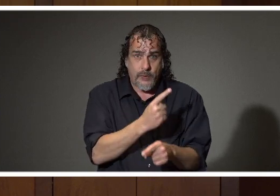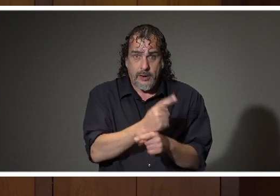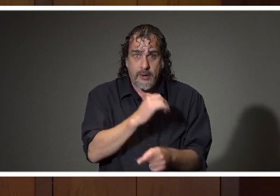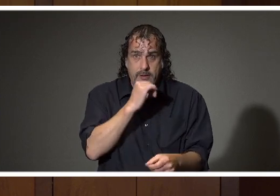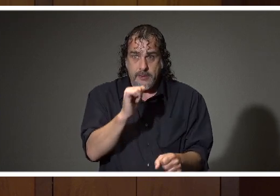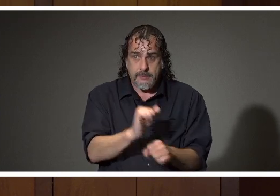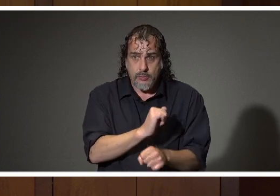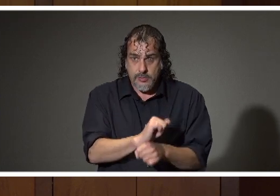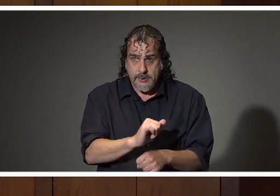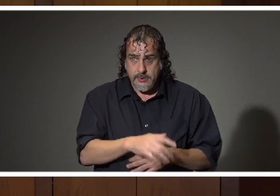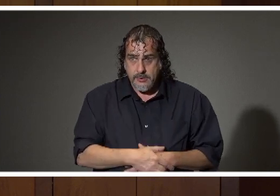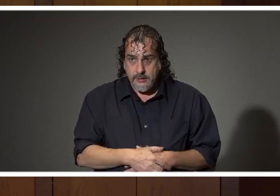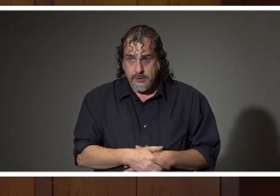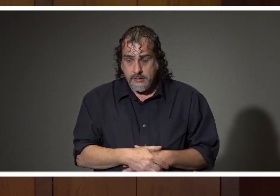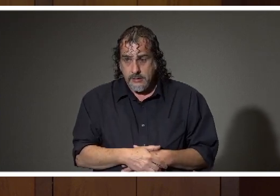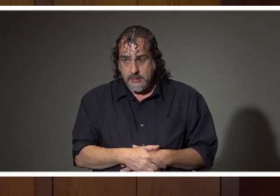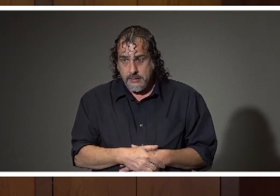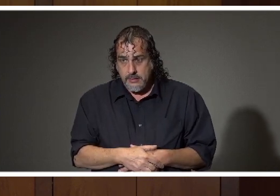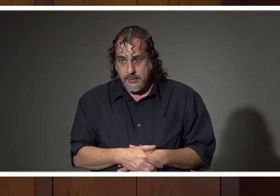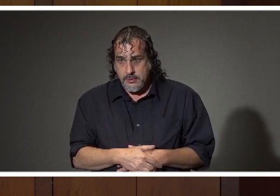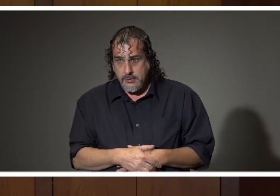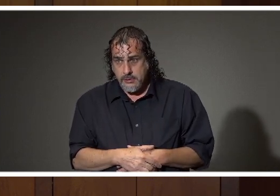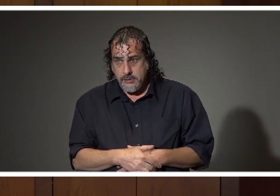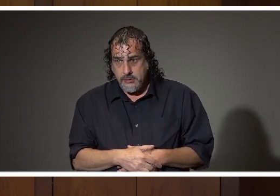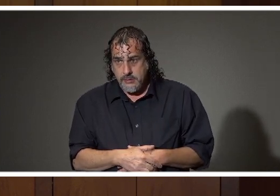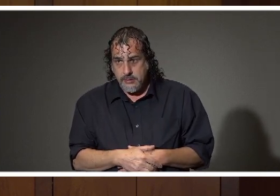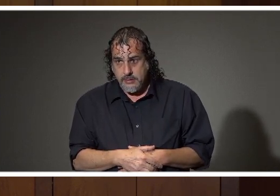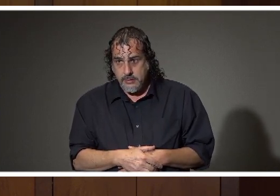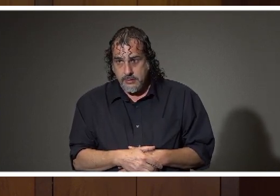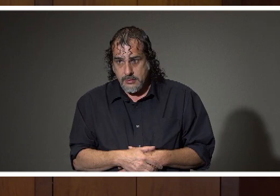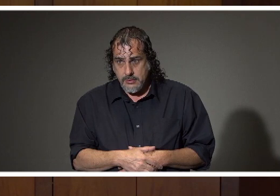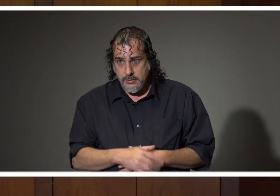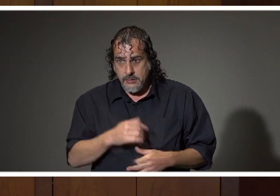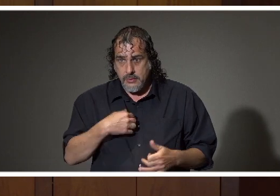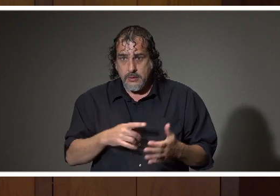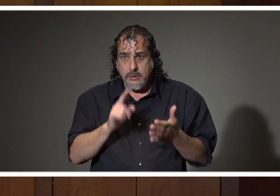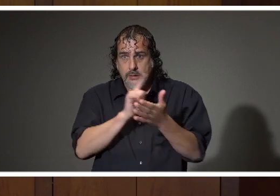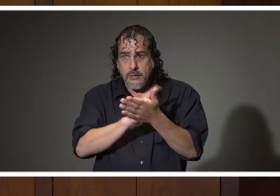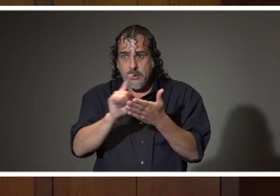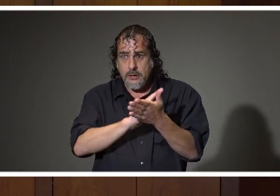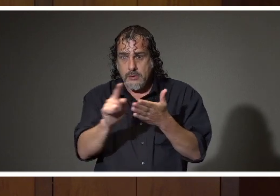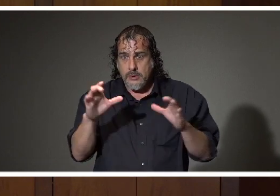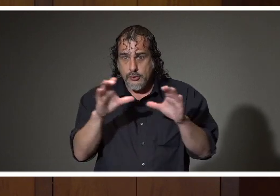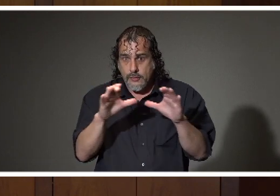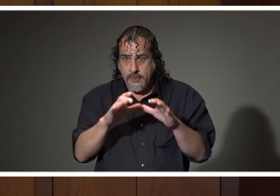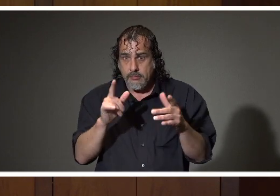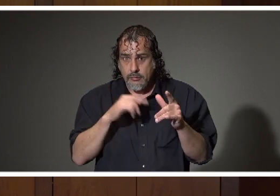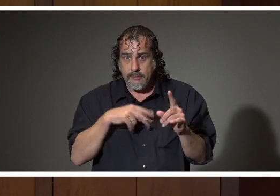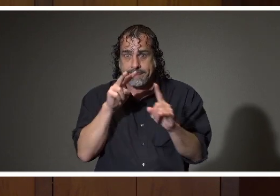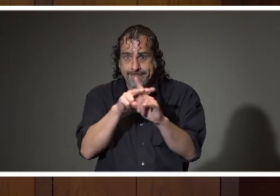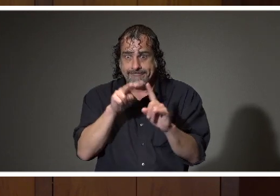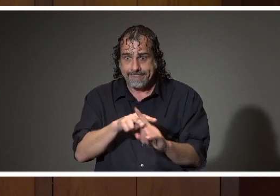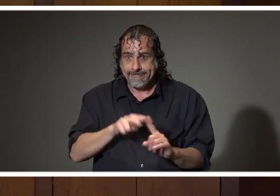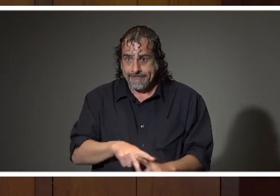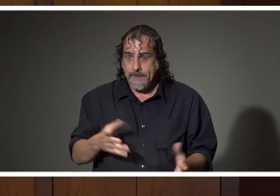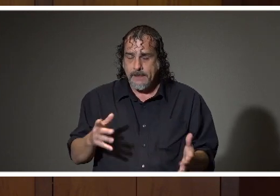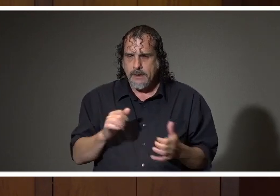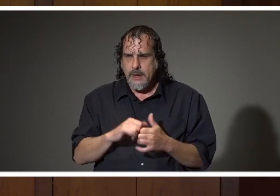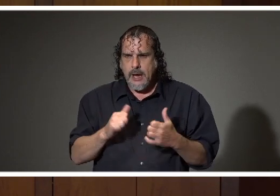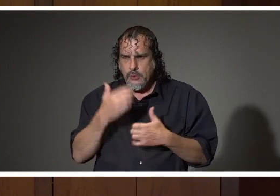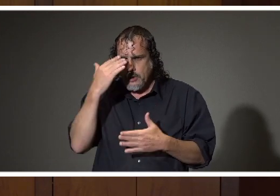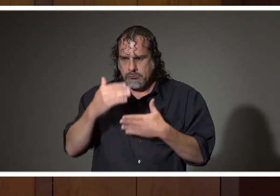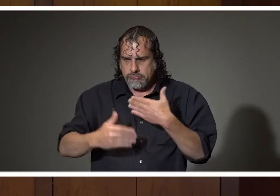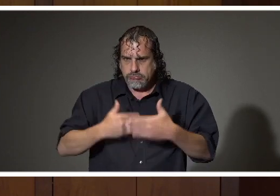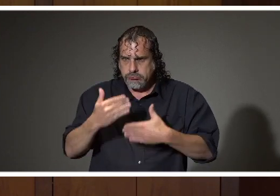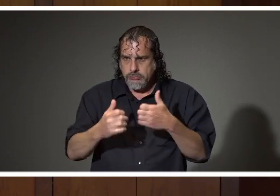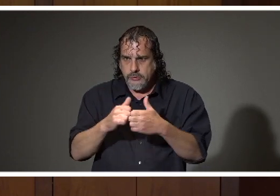unemployment. They're saying, well, we file our weekly certification. How will we know once it has been processed to